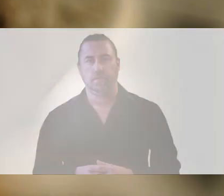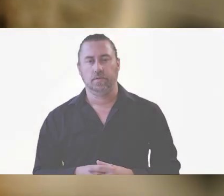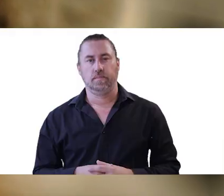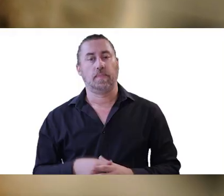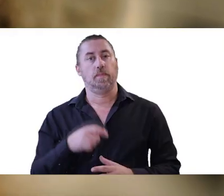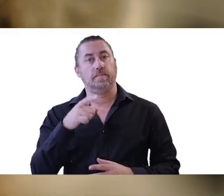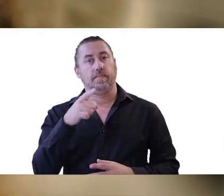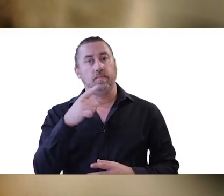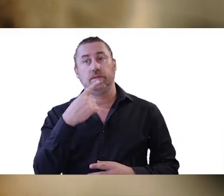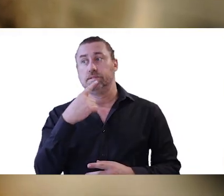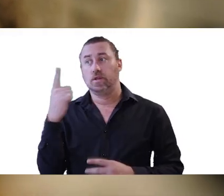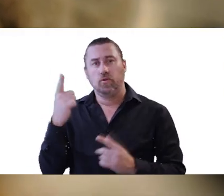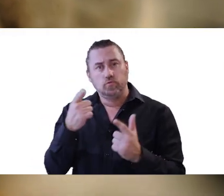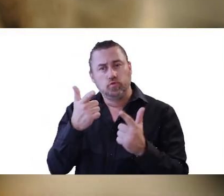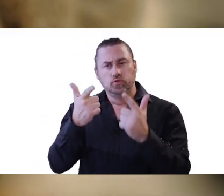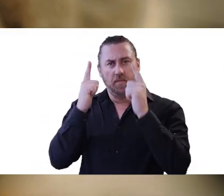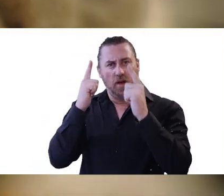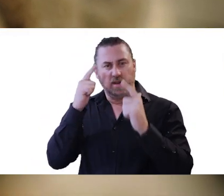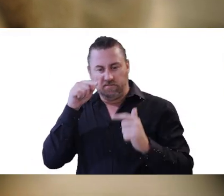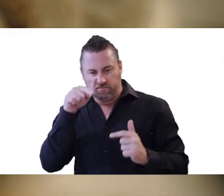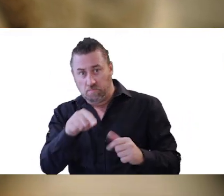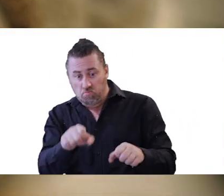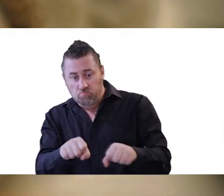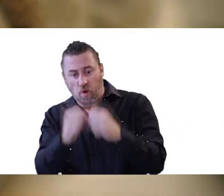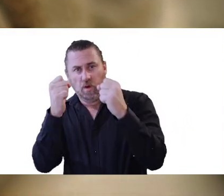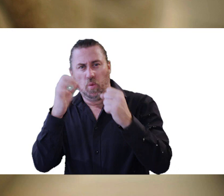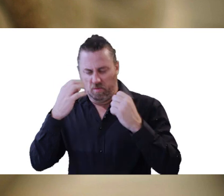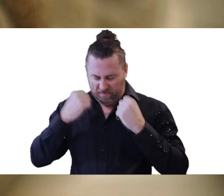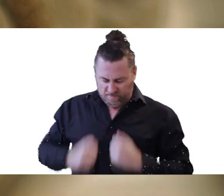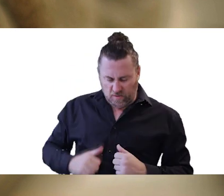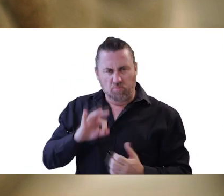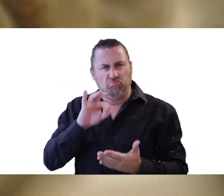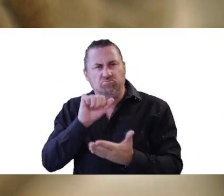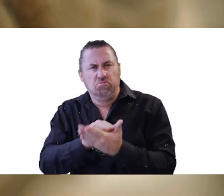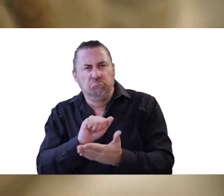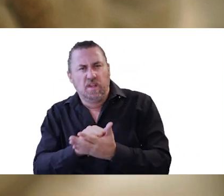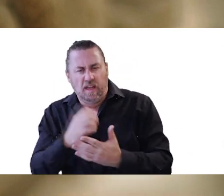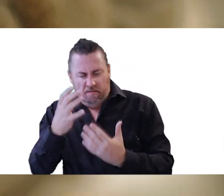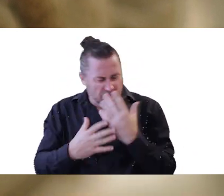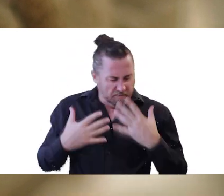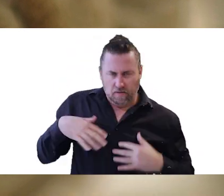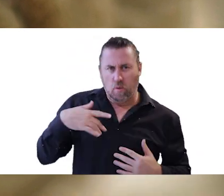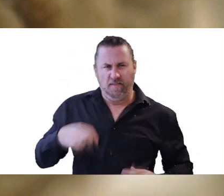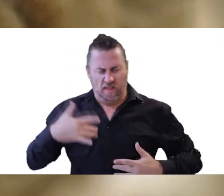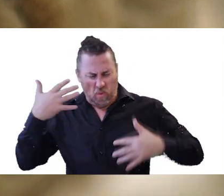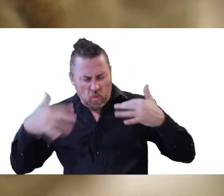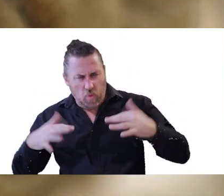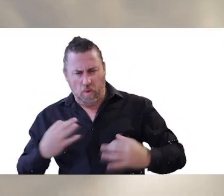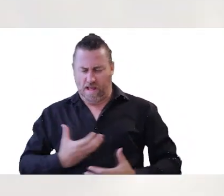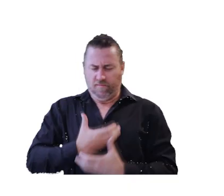You should also tell your supervisor if the equipment is broken, doesn't fit you properly, or makes you feel very uncomfortable or hurts